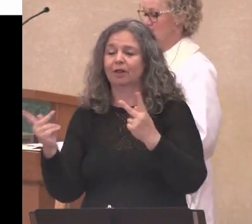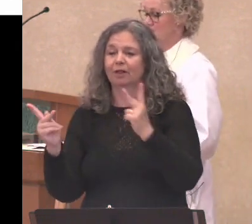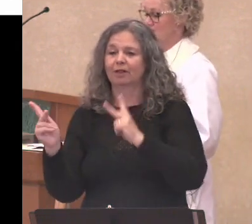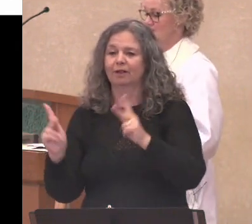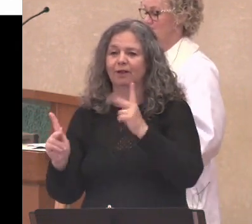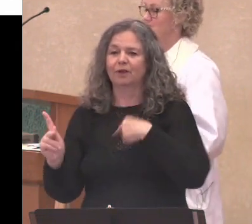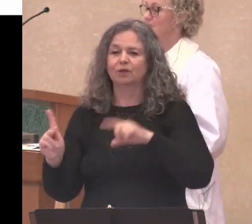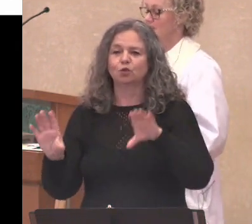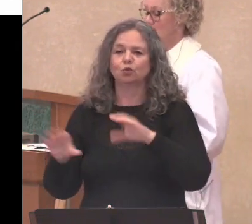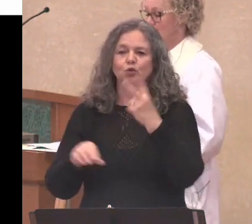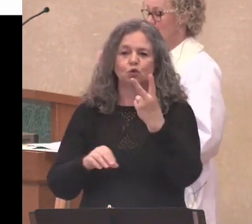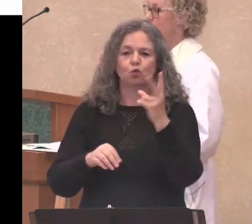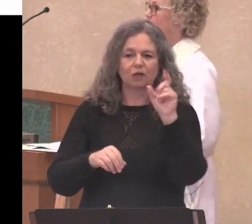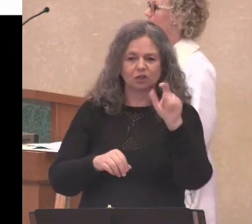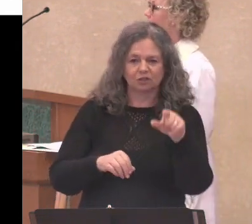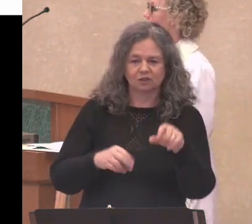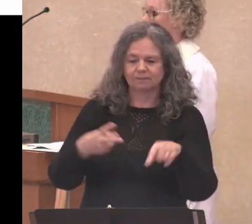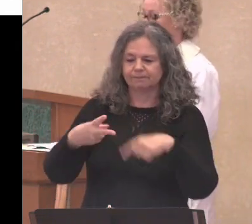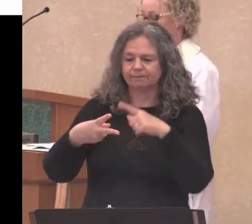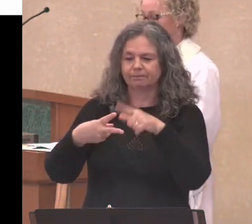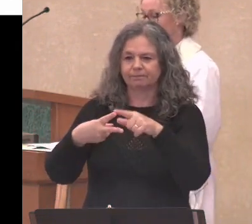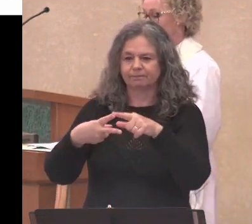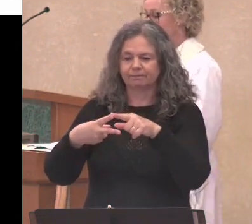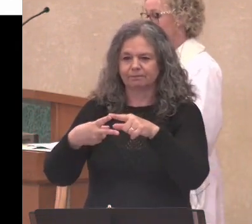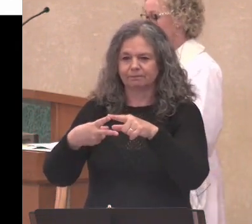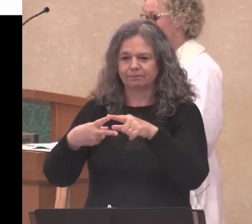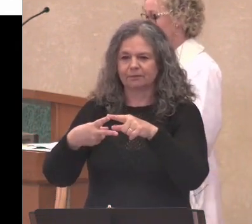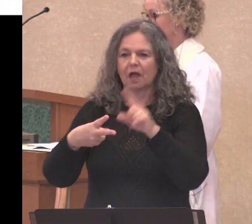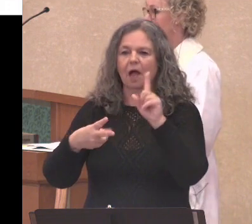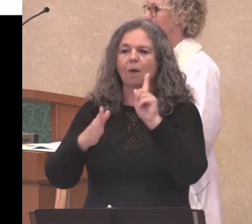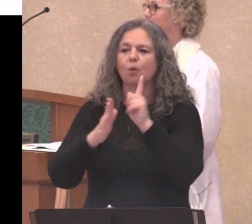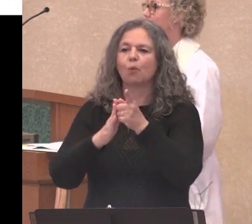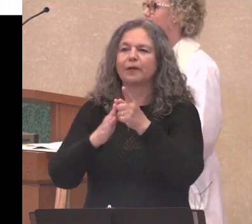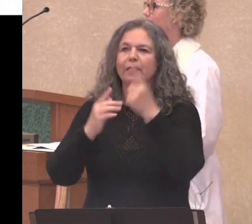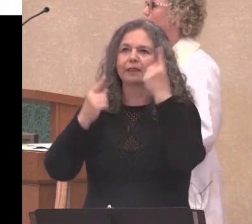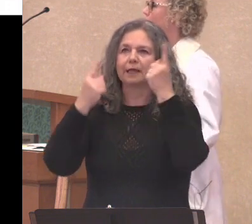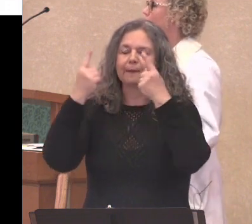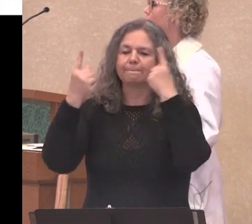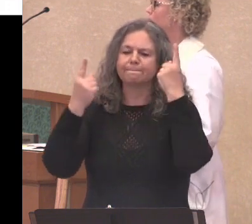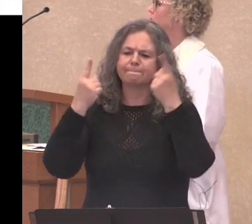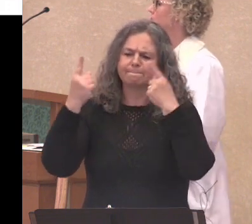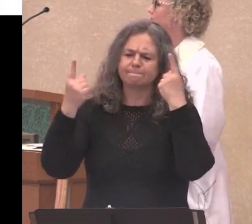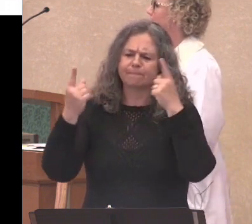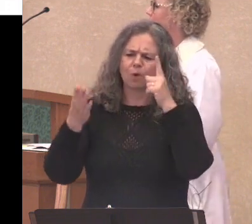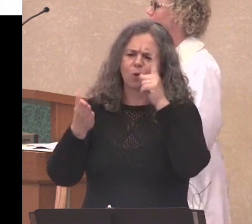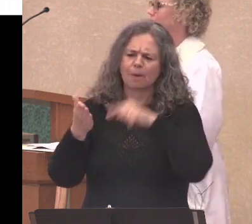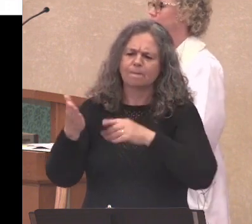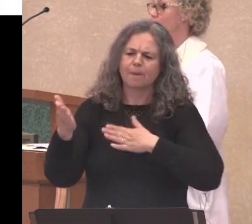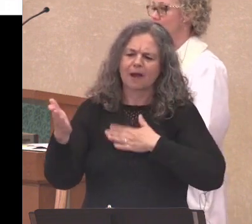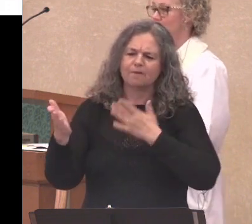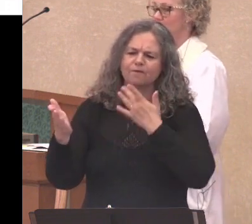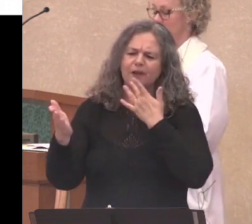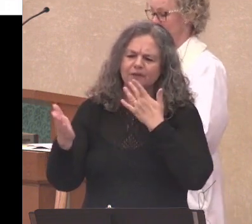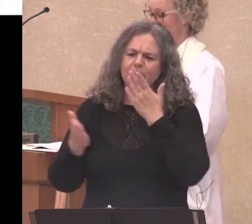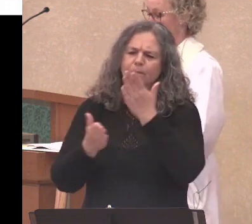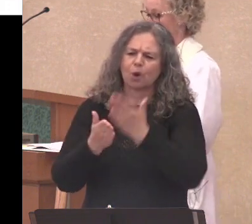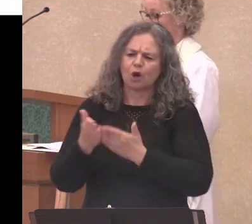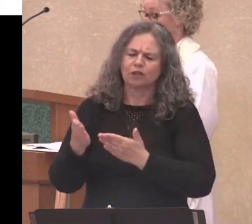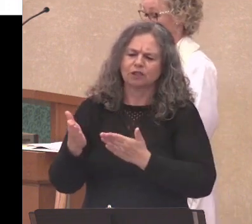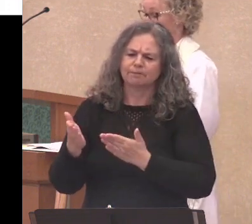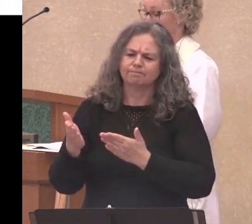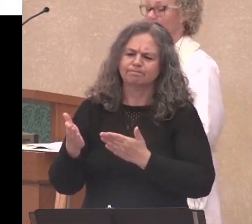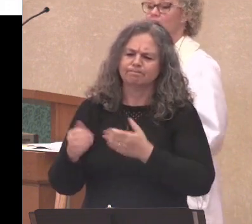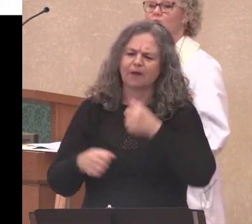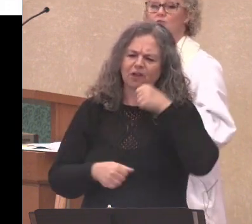two questions. The first one is, take a moment to think, what was your favorite part of the